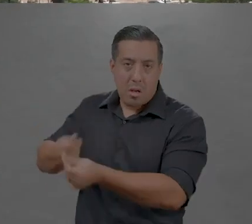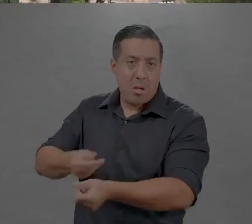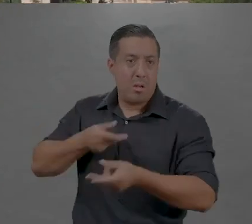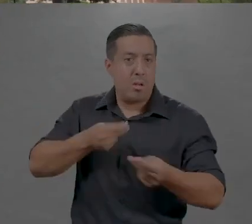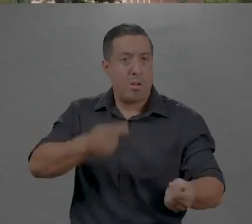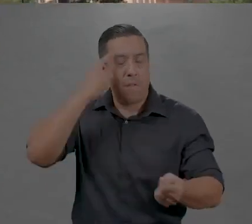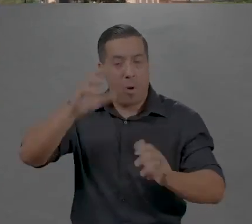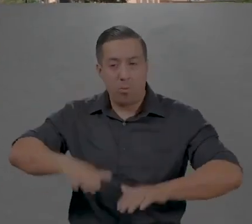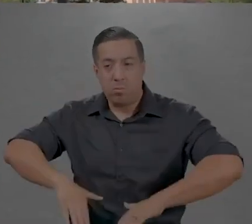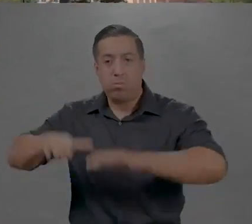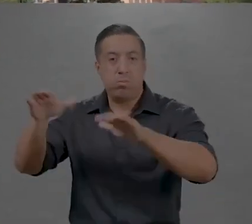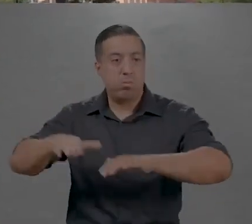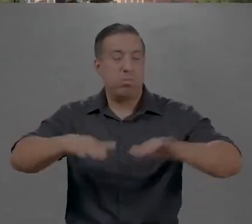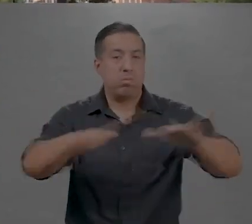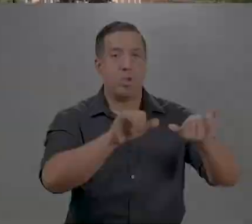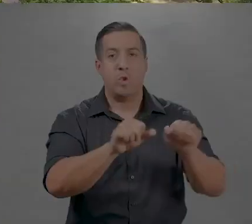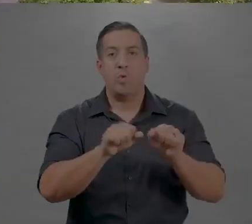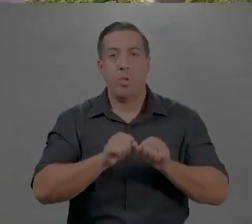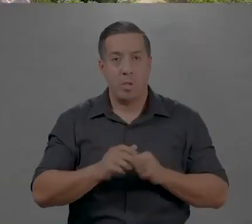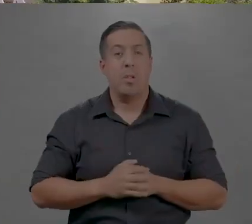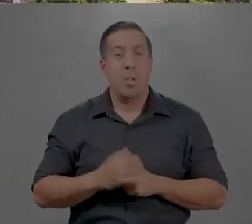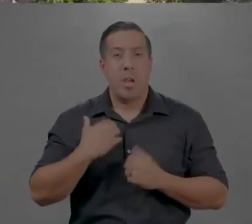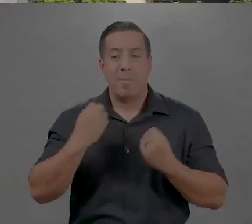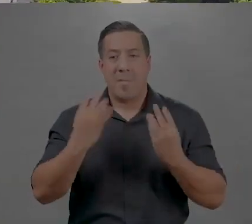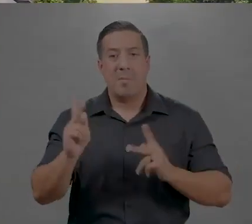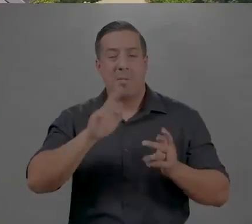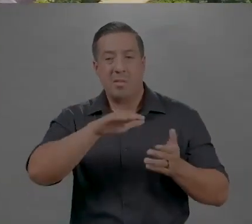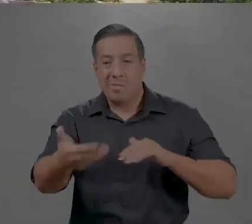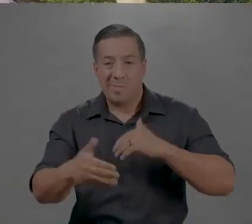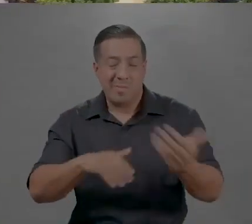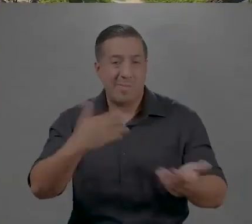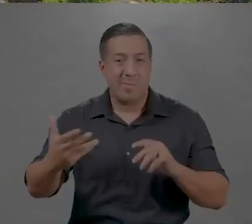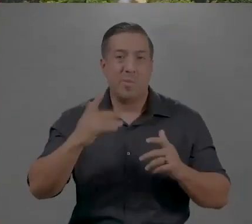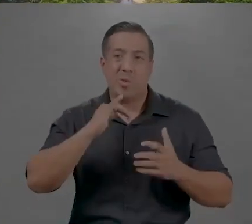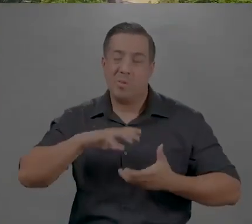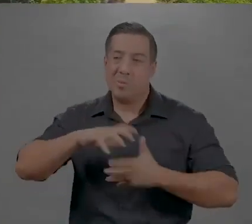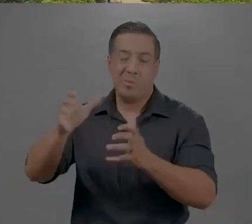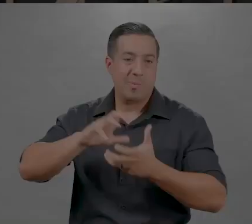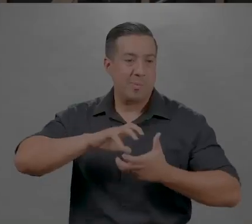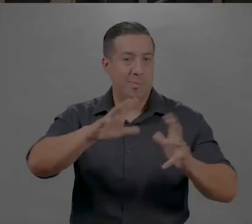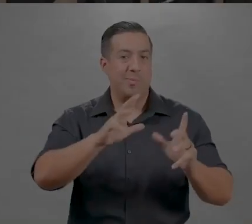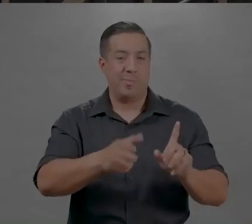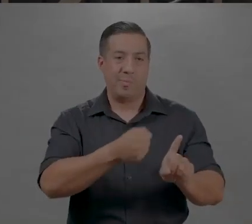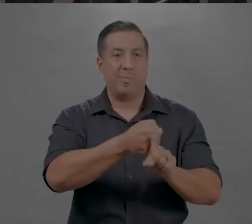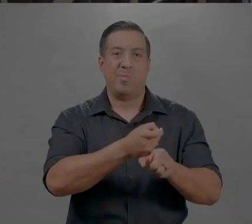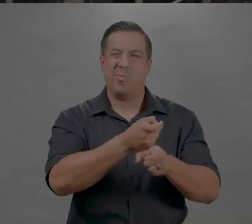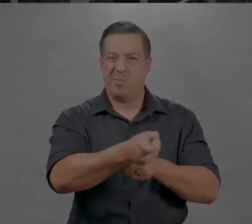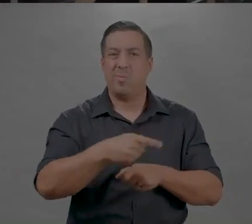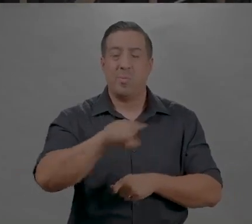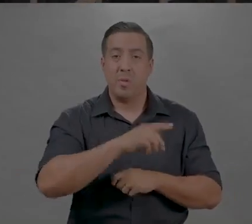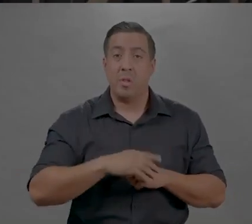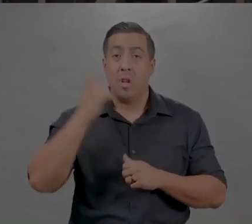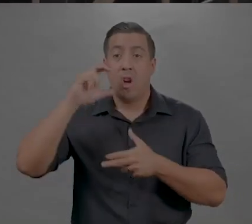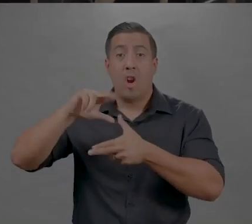unleashed catastrophic flooding across our region, taking many lives and devastating others in their wake. Even